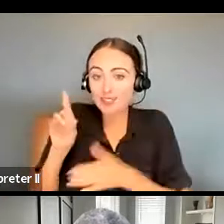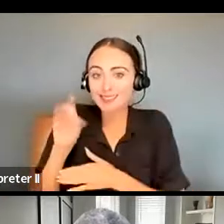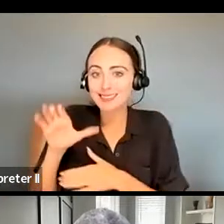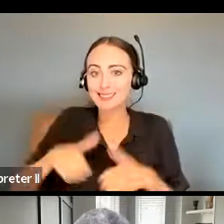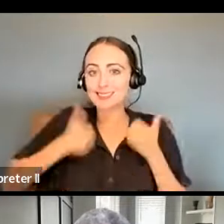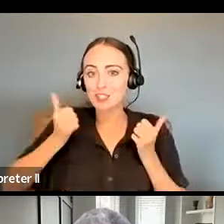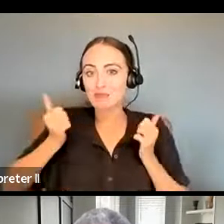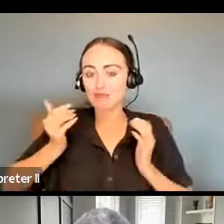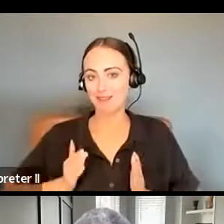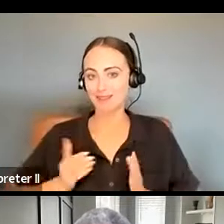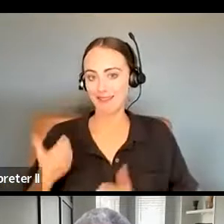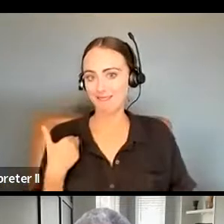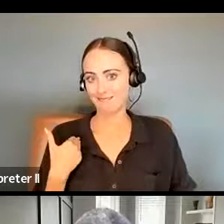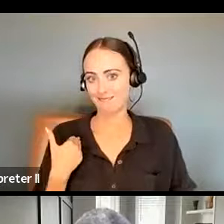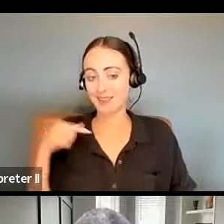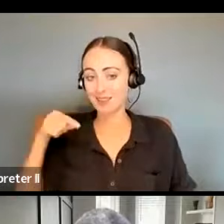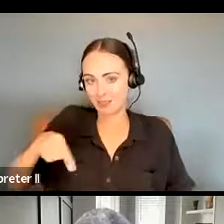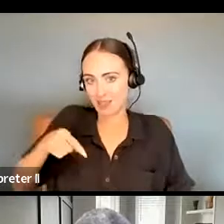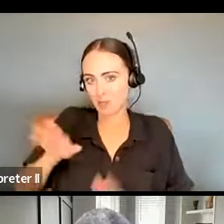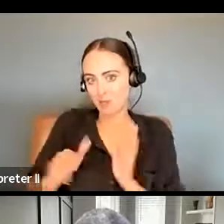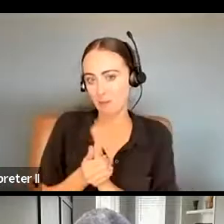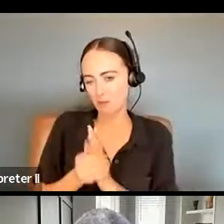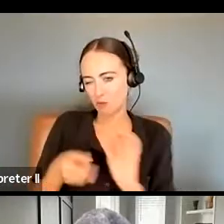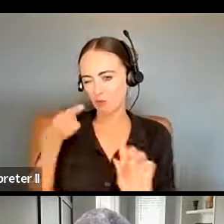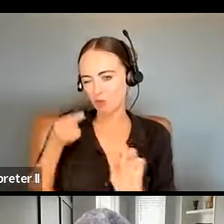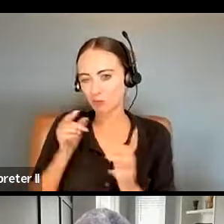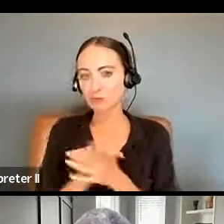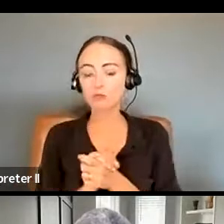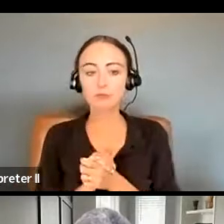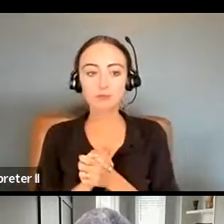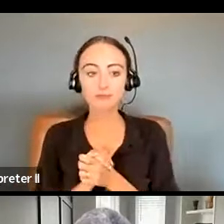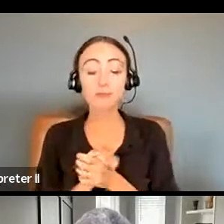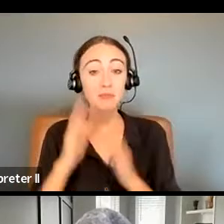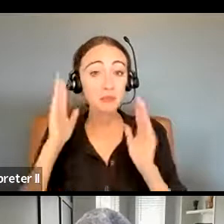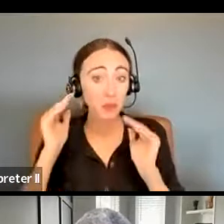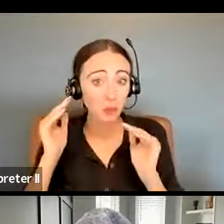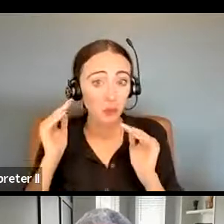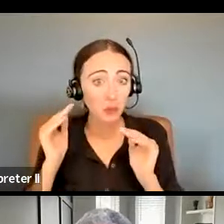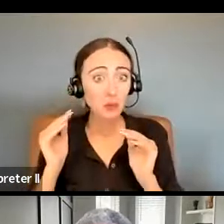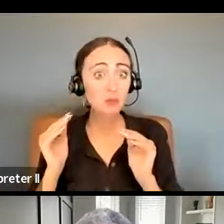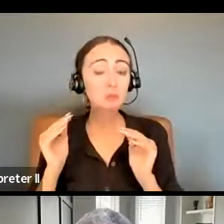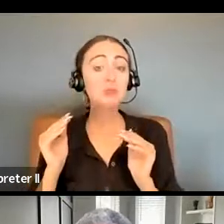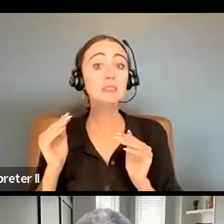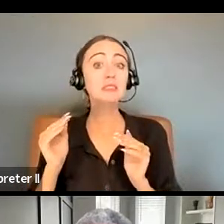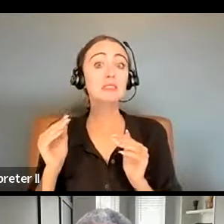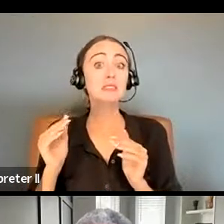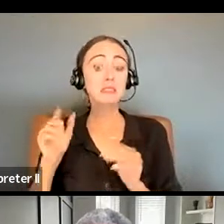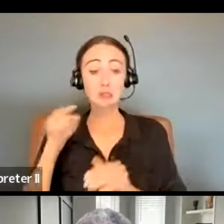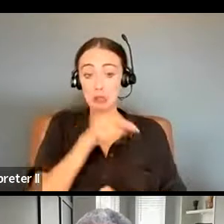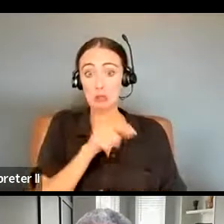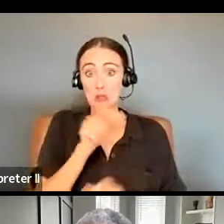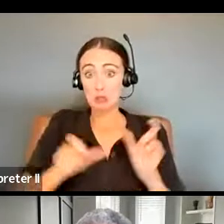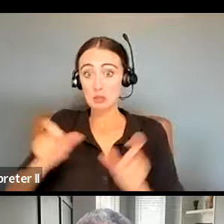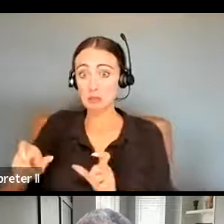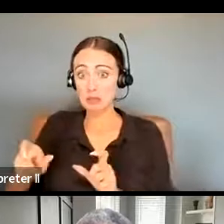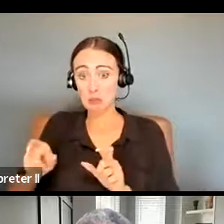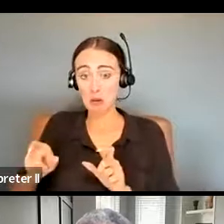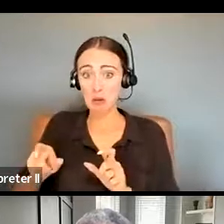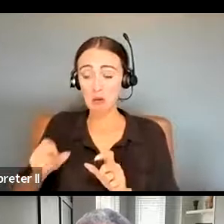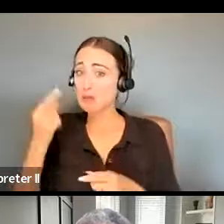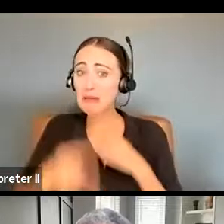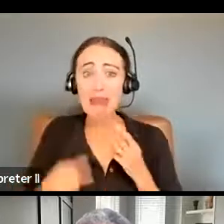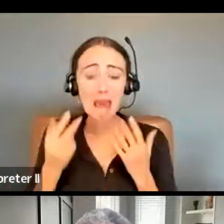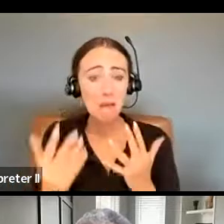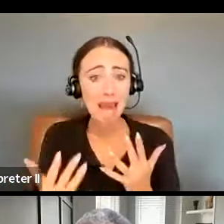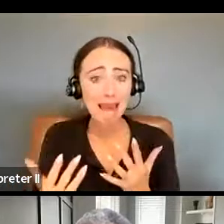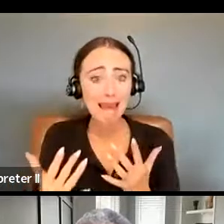have. That's what this amendment seeks to do. So I hope we keep those people in mind today who can't wait and who